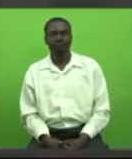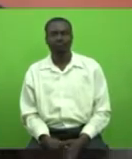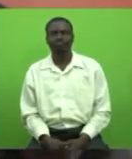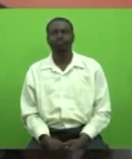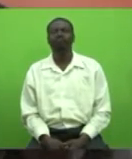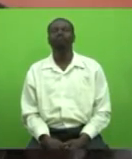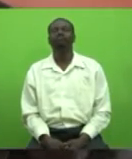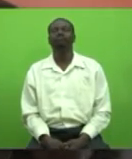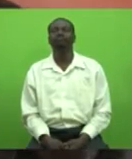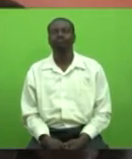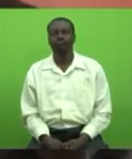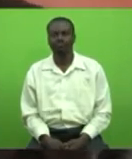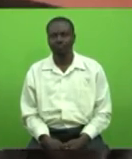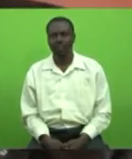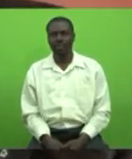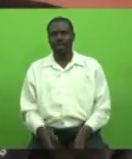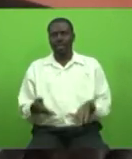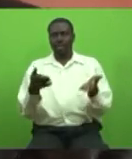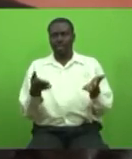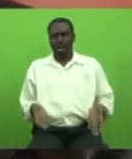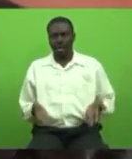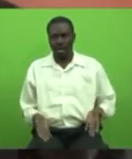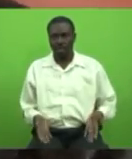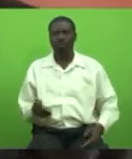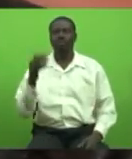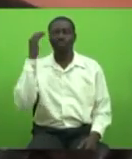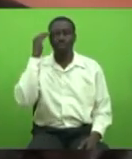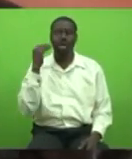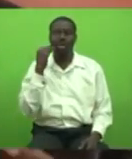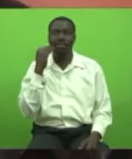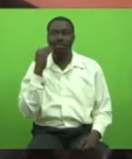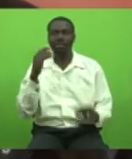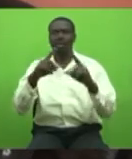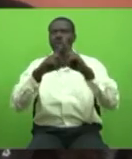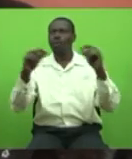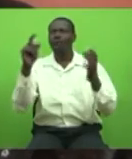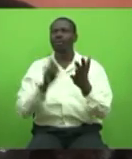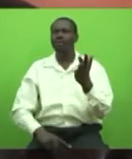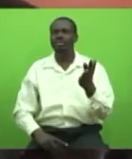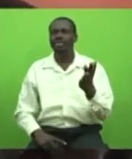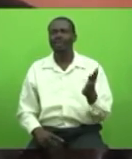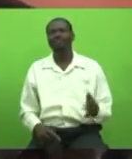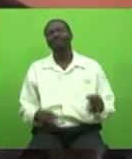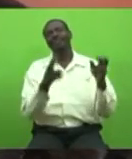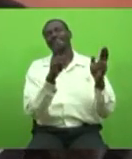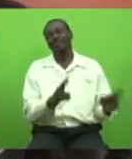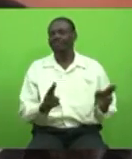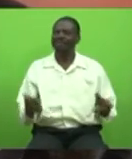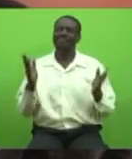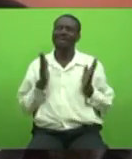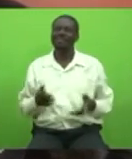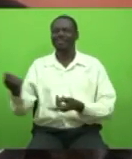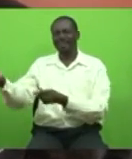Anybody who has been defiled, who has been raped, will feel dirty. So the first thing they will do is they will shower. Yeah? So there is a lot of